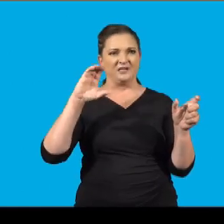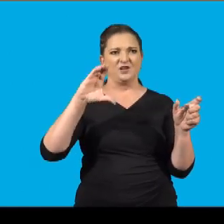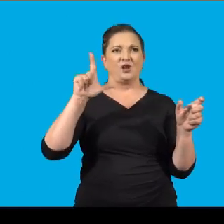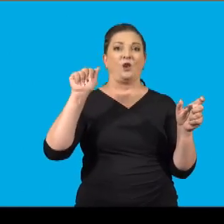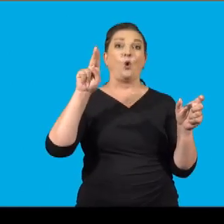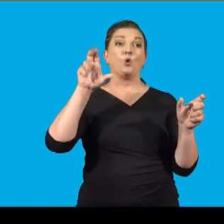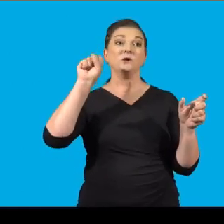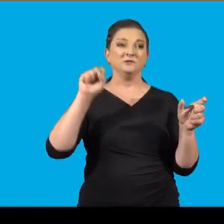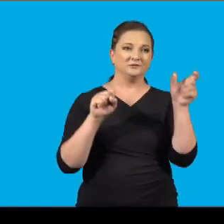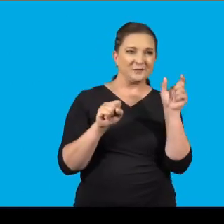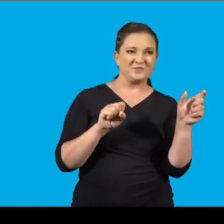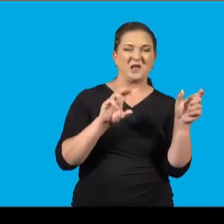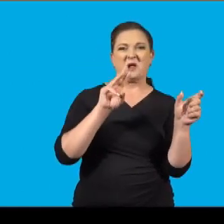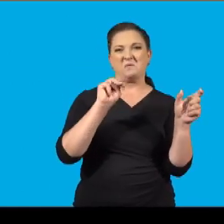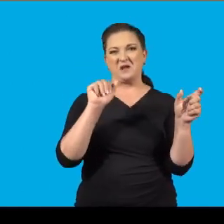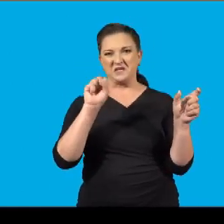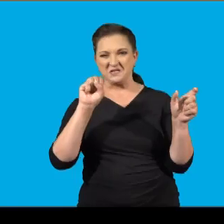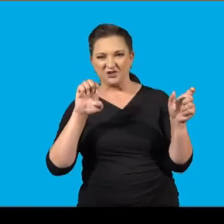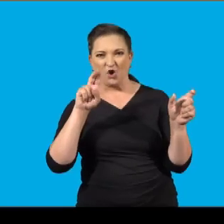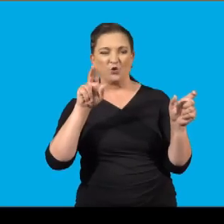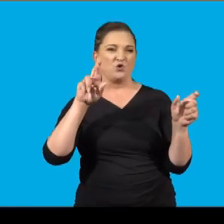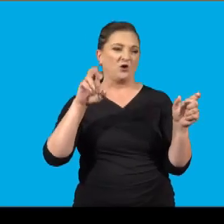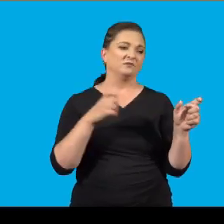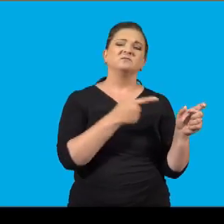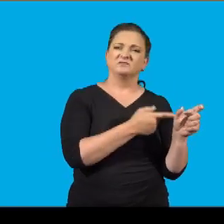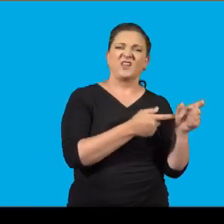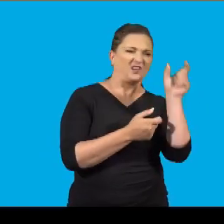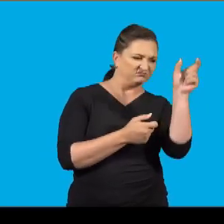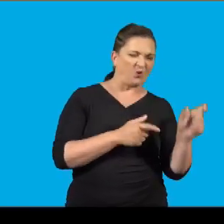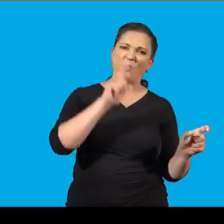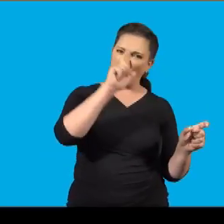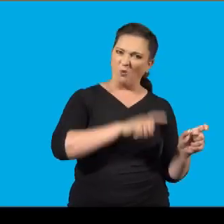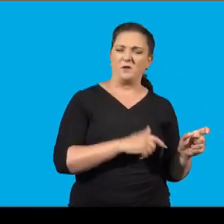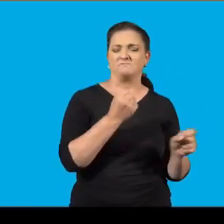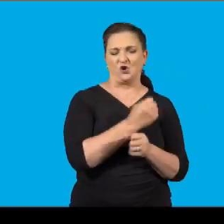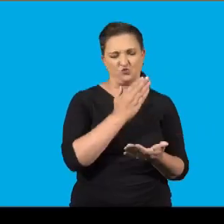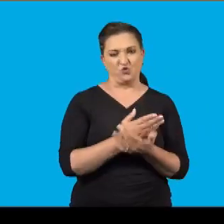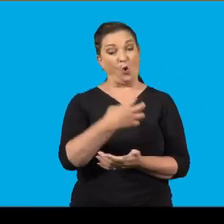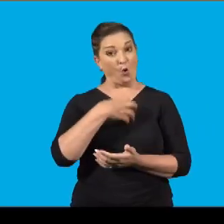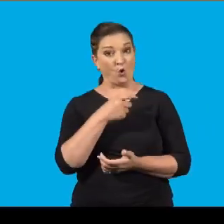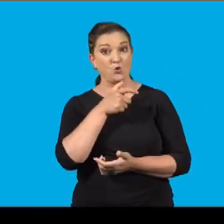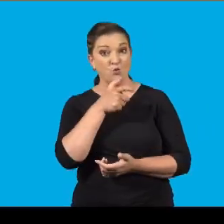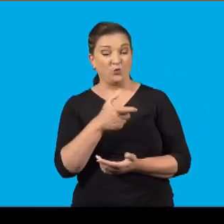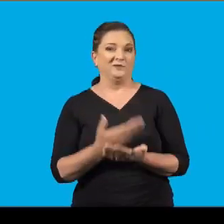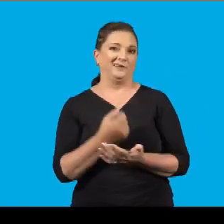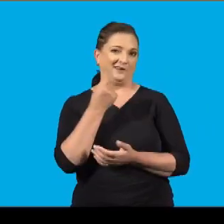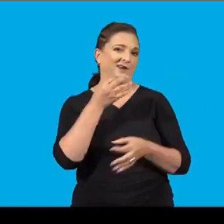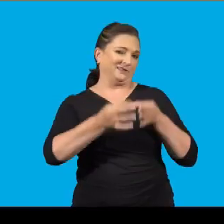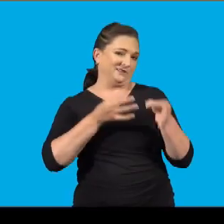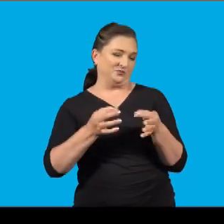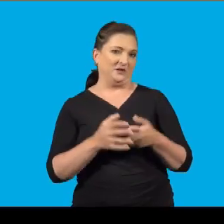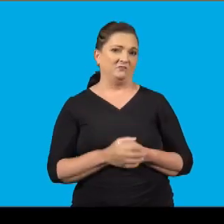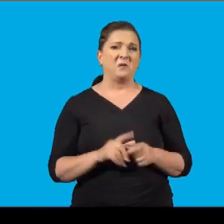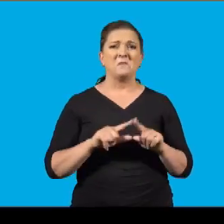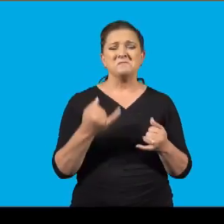make sure that you know these and you are able to define them in your own words. We also highlighted common